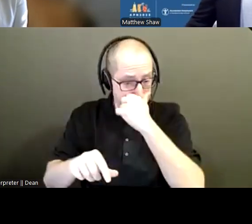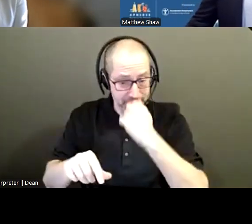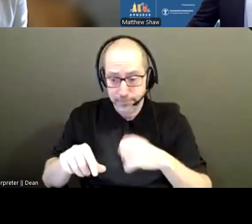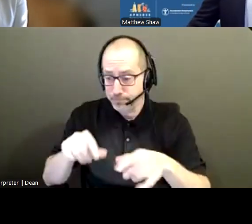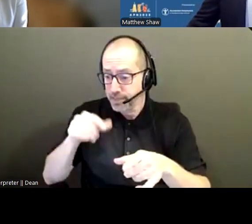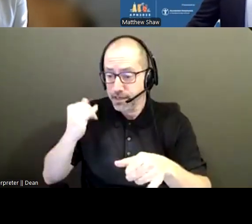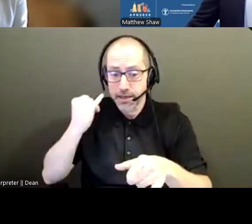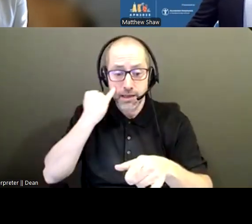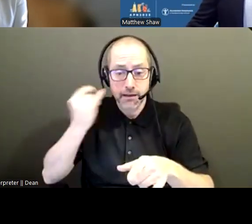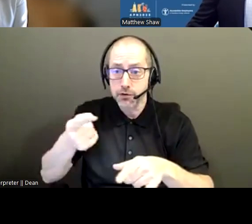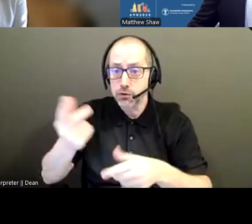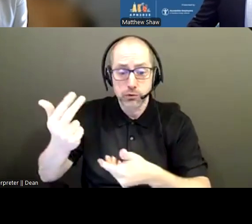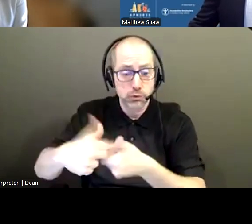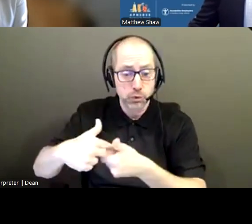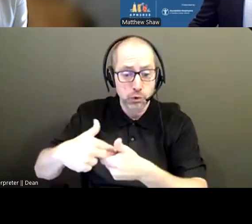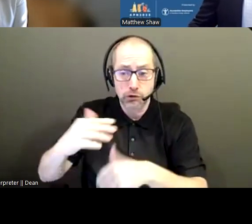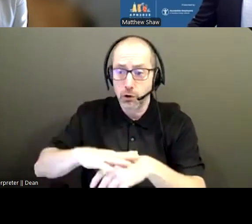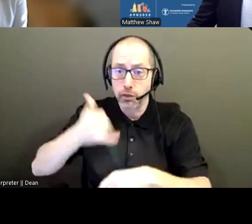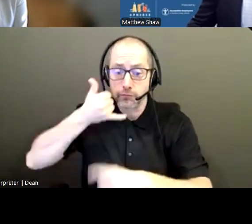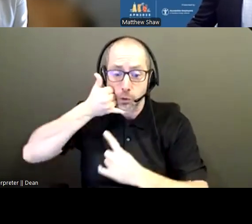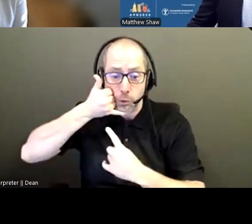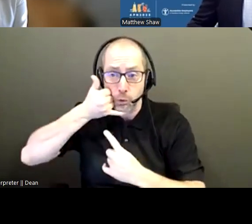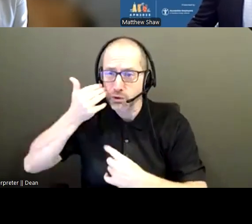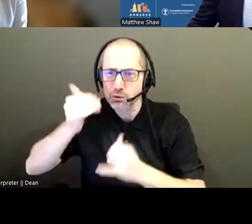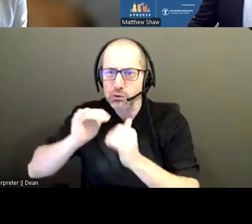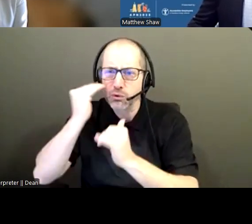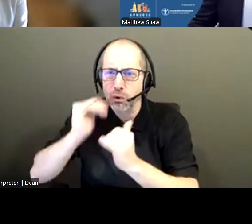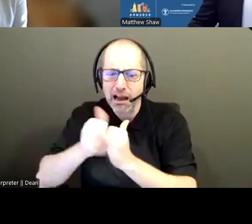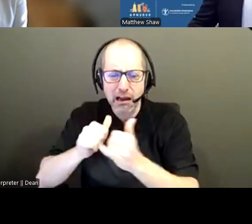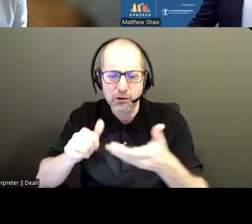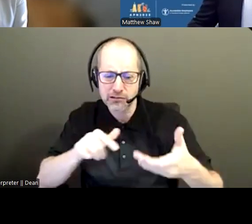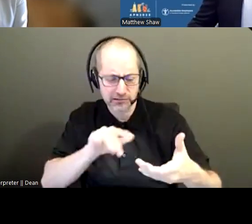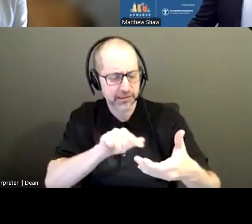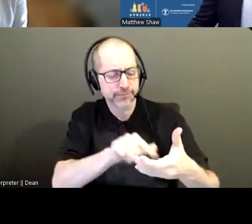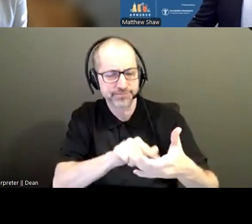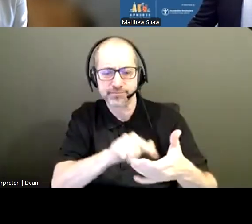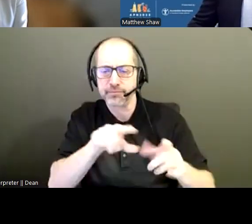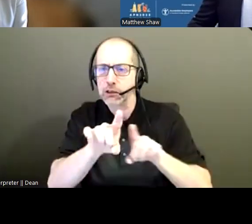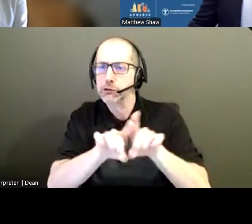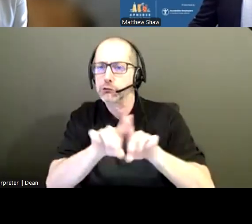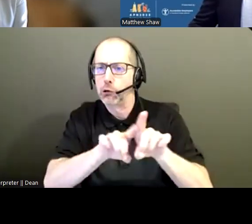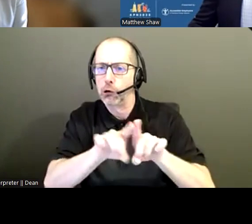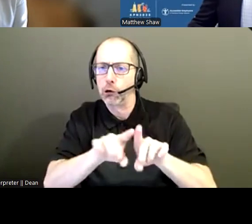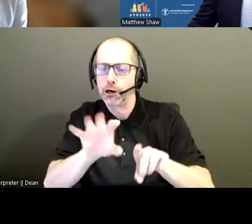the controls you can use to interact with us are *9 to raise and lower your hand,